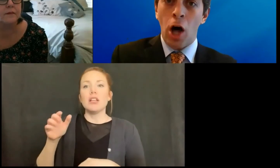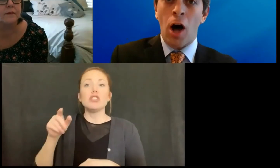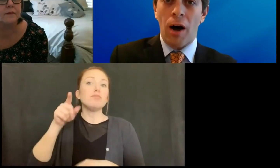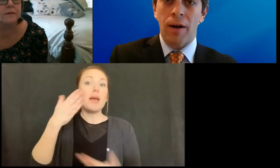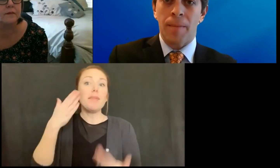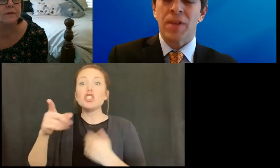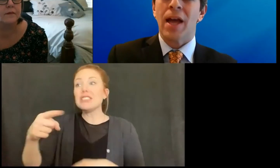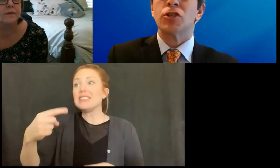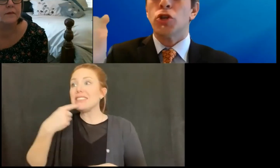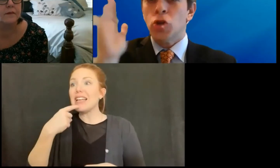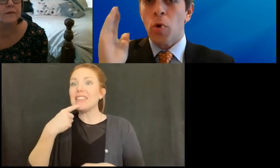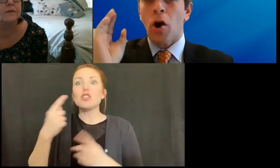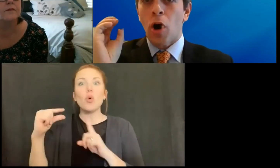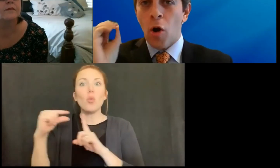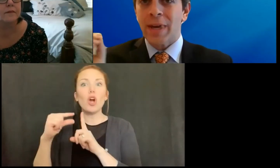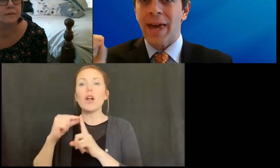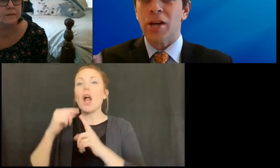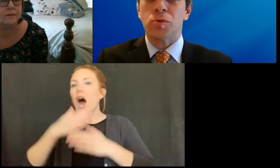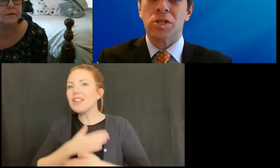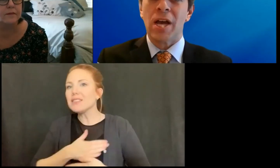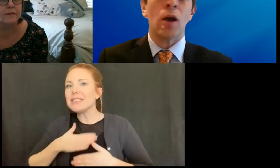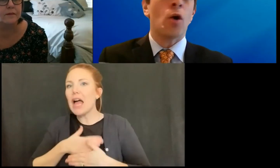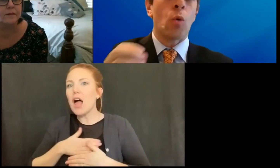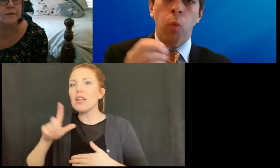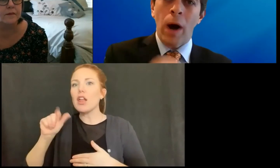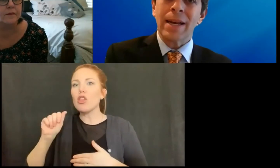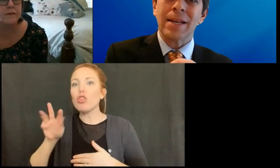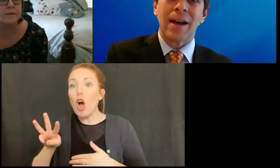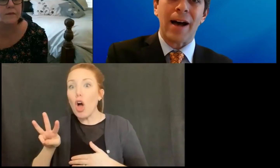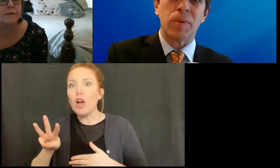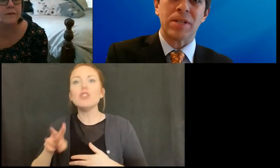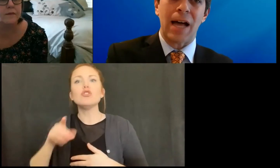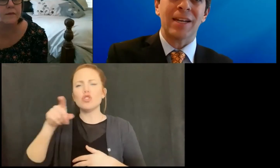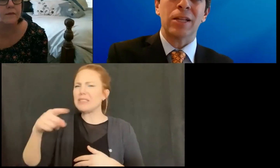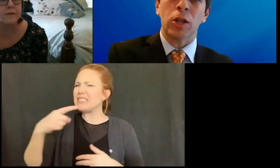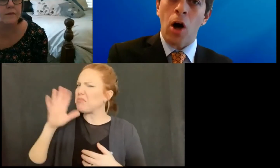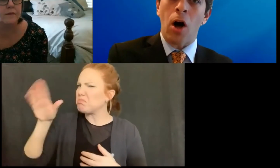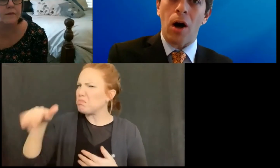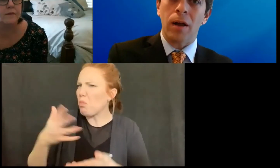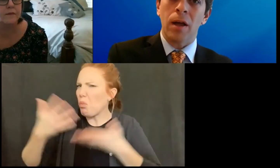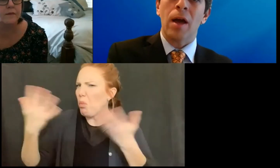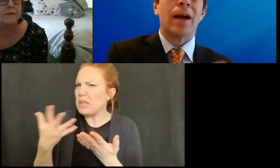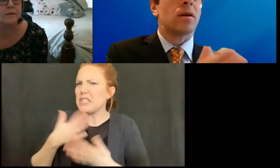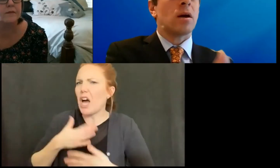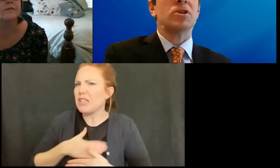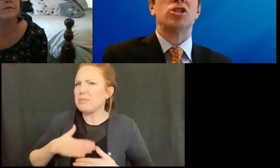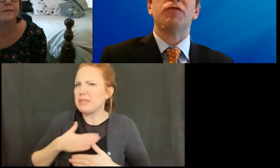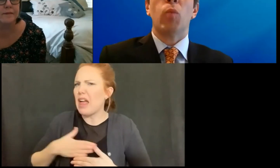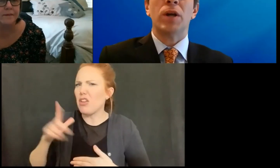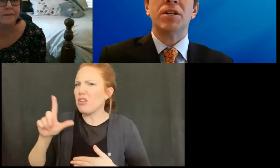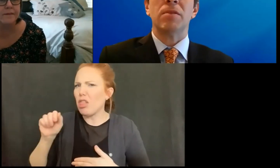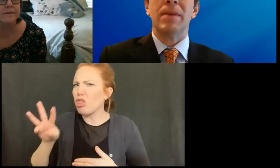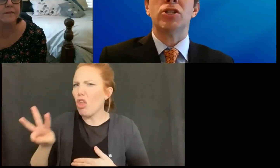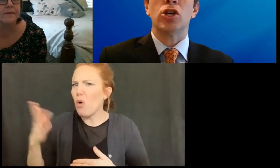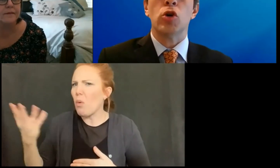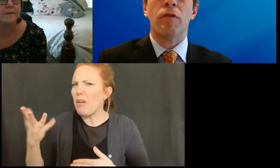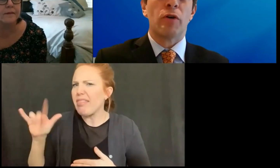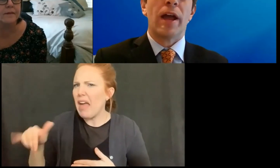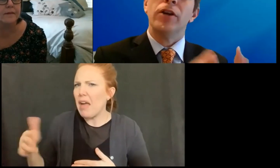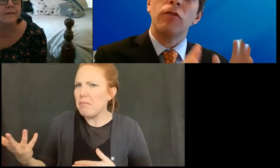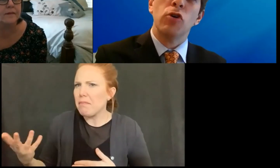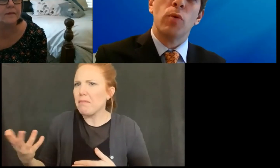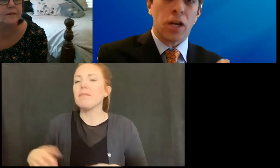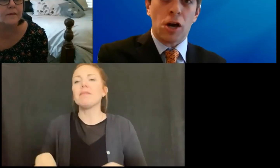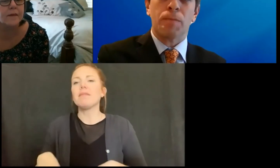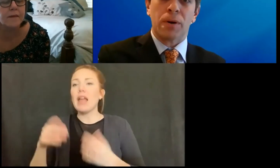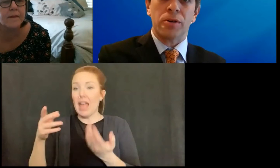hospitality law. So you are okay to say, what is hospitality law? And Ms. Shiflet, what does it mean to you if